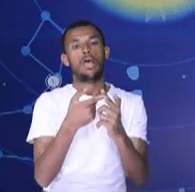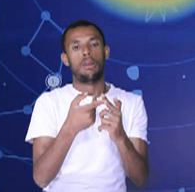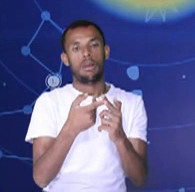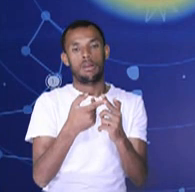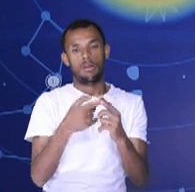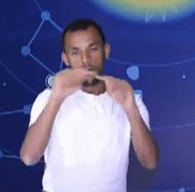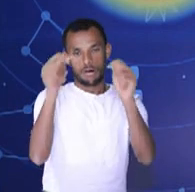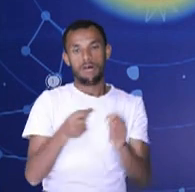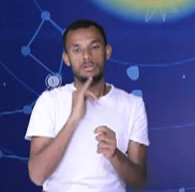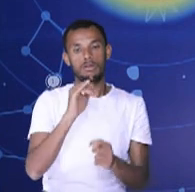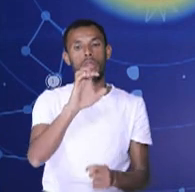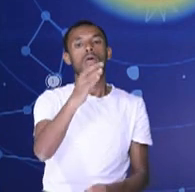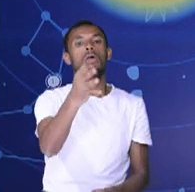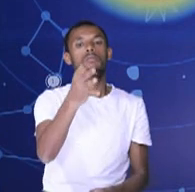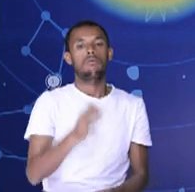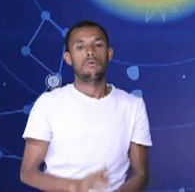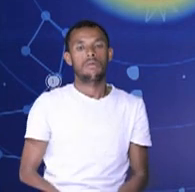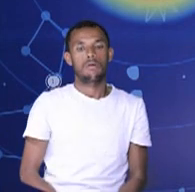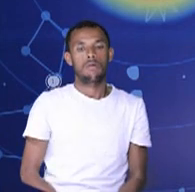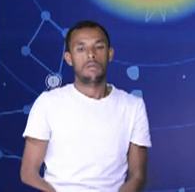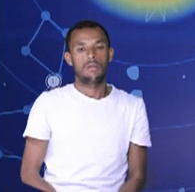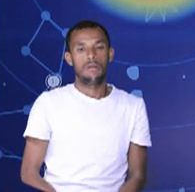EF. EF.